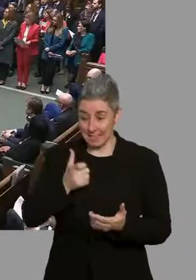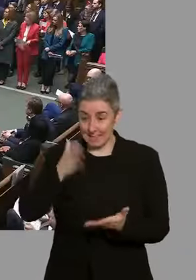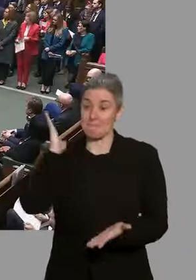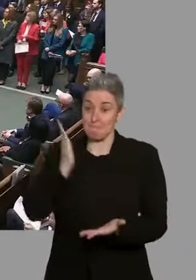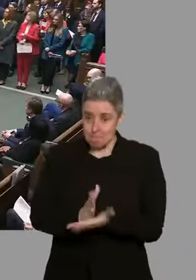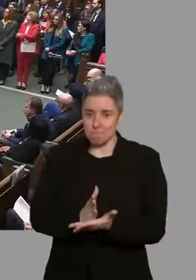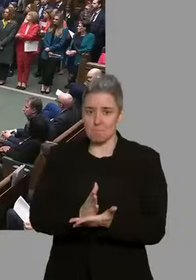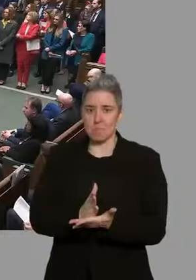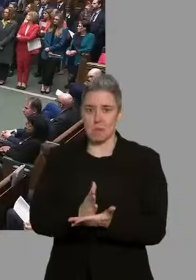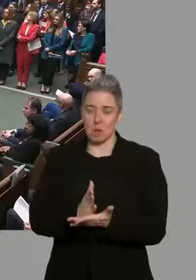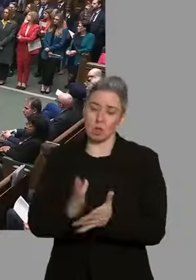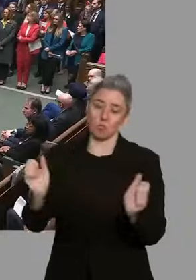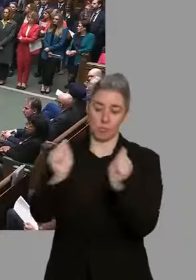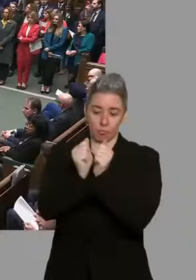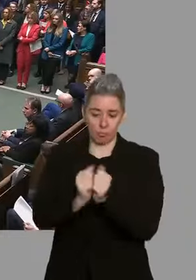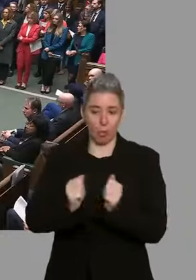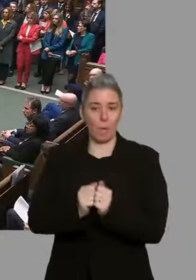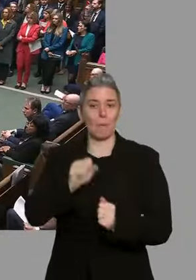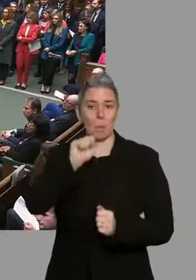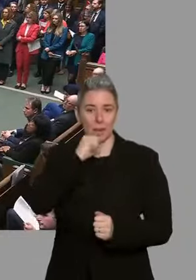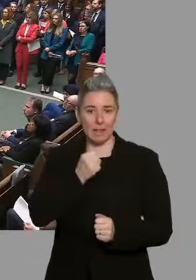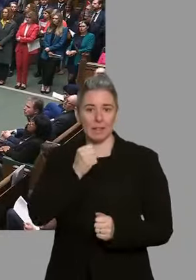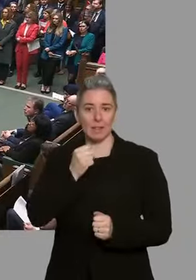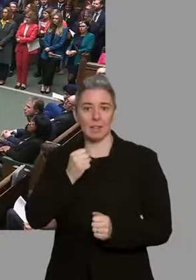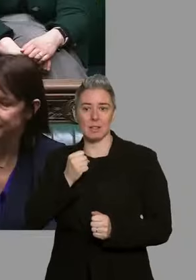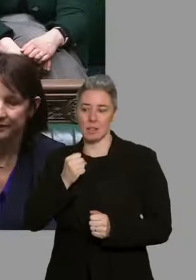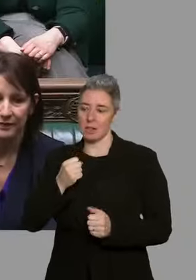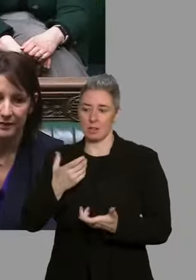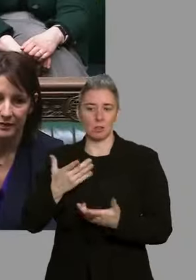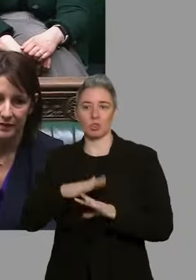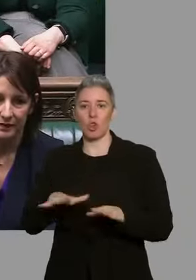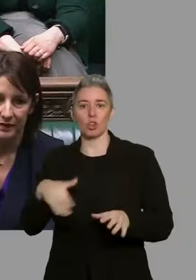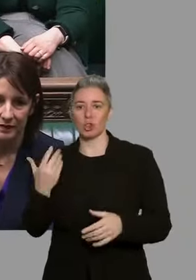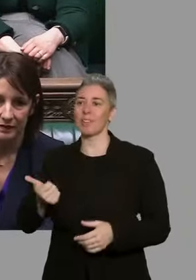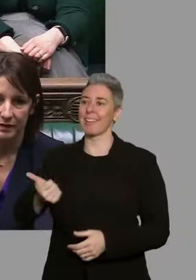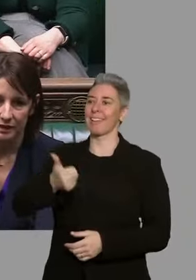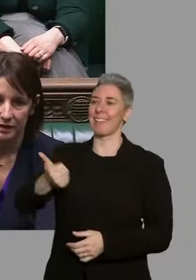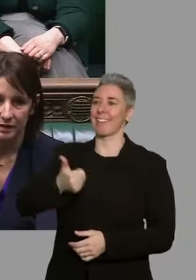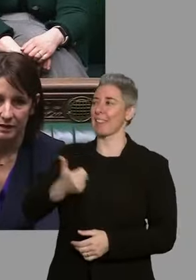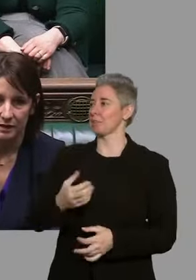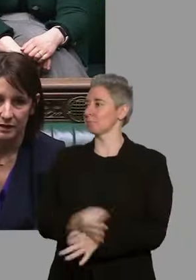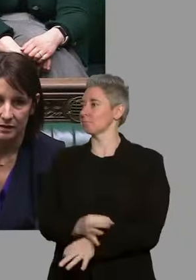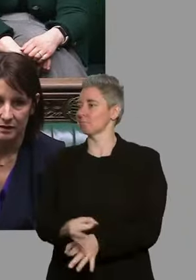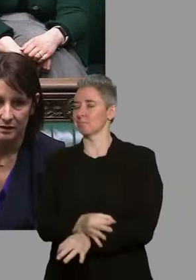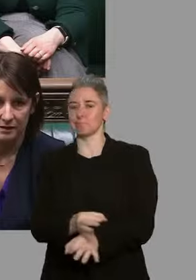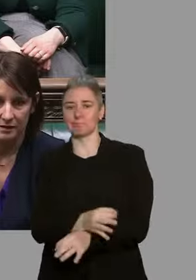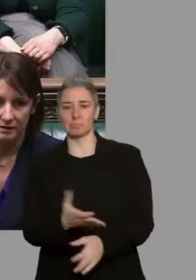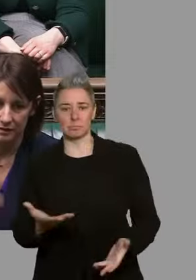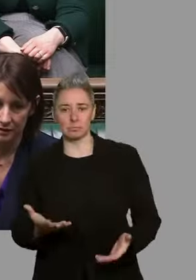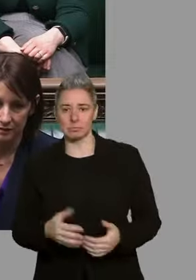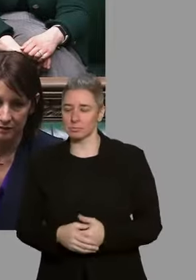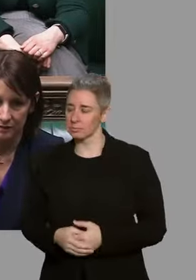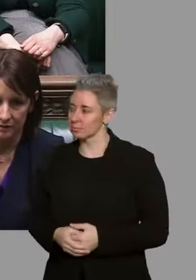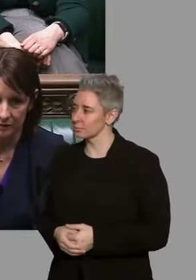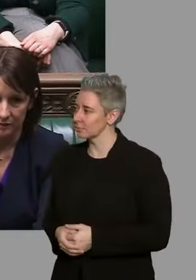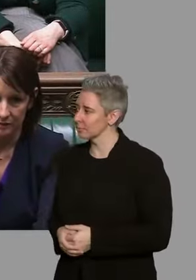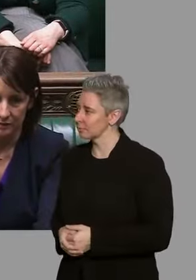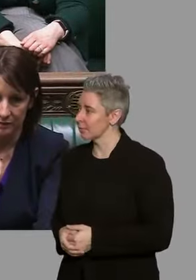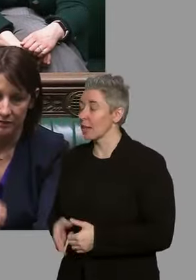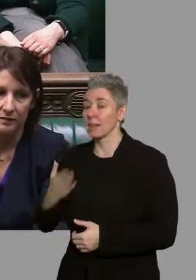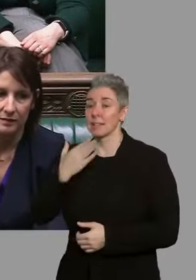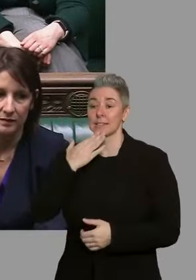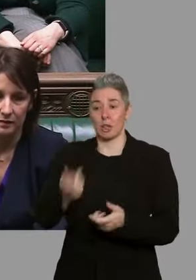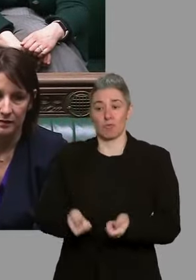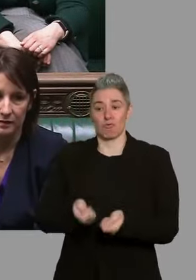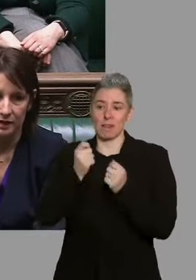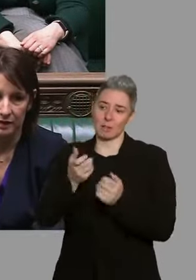Secretary's desk? Well, I'm grateful to her for raising that, and it's obviously a cause of concern for her constituents. And we are determined to fix